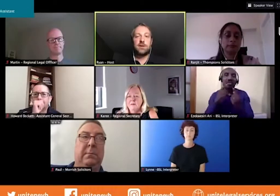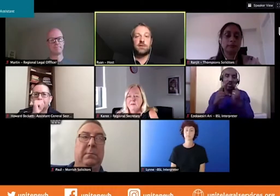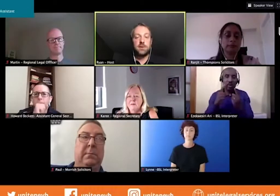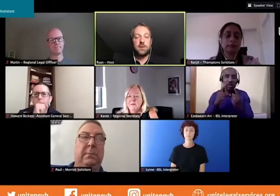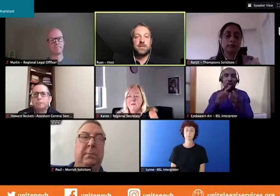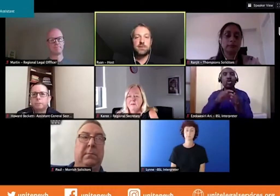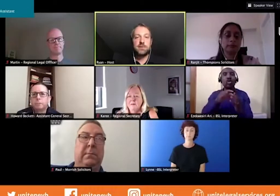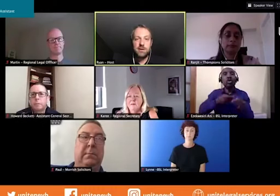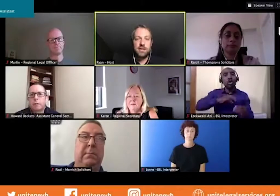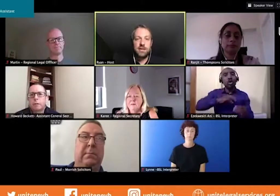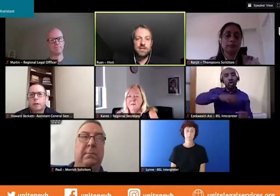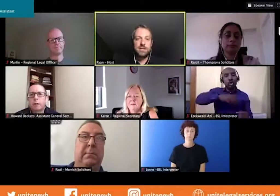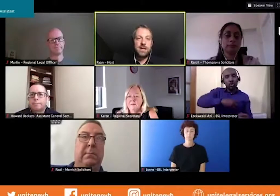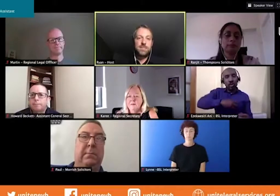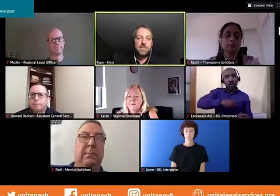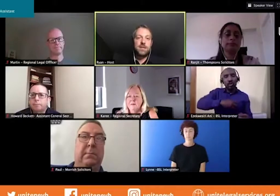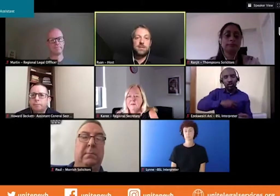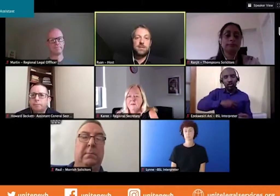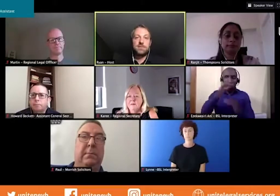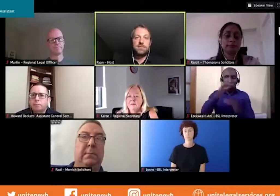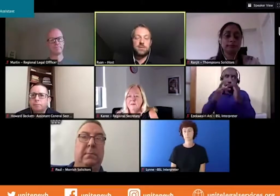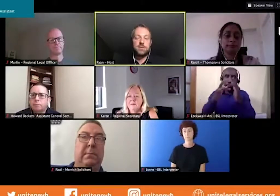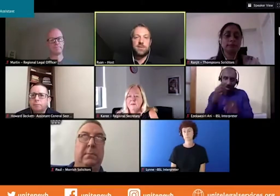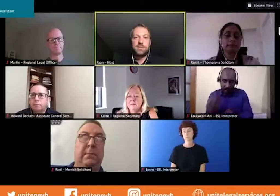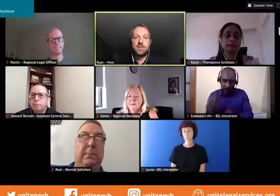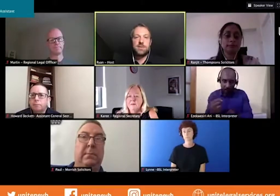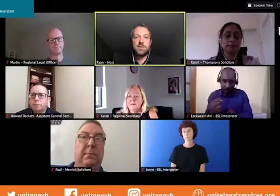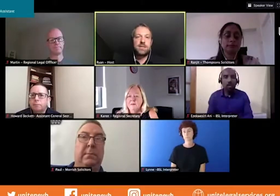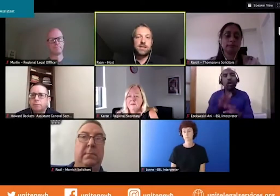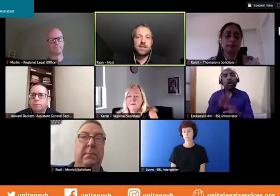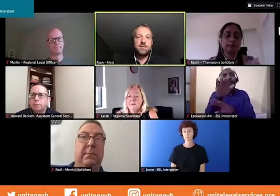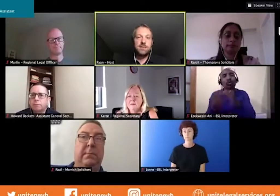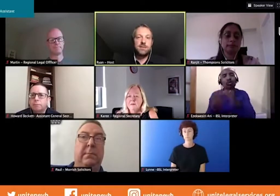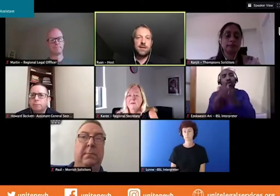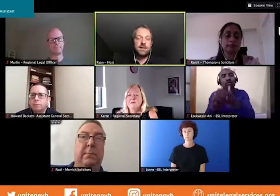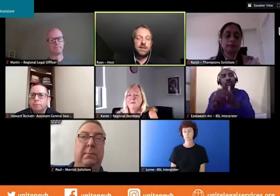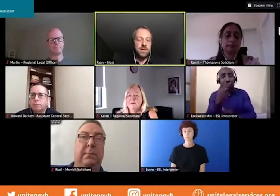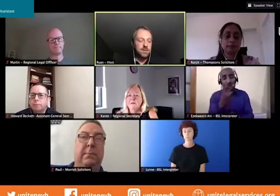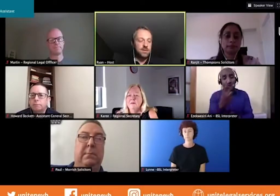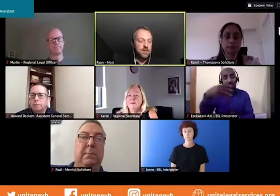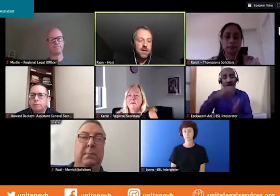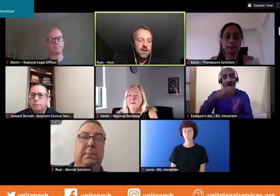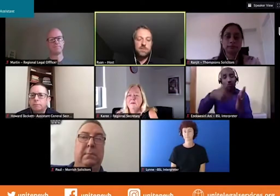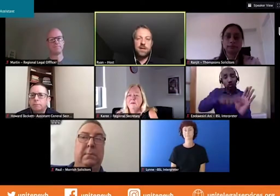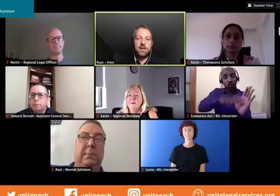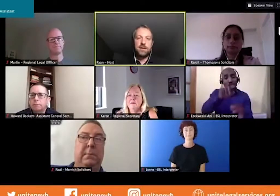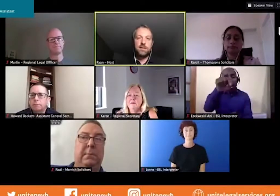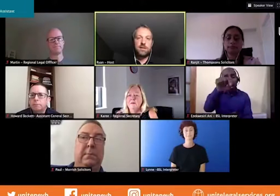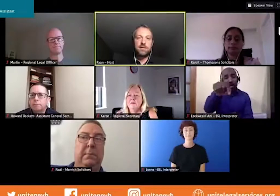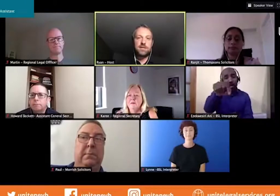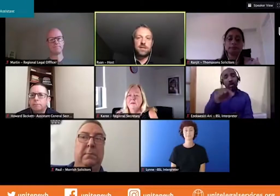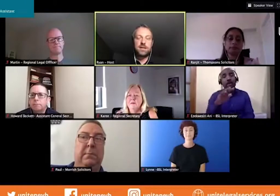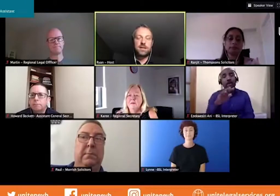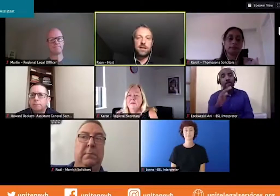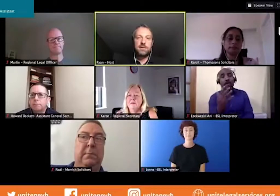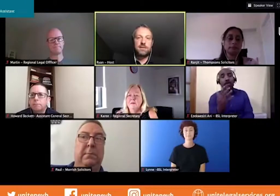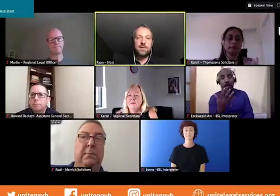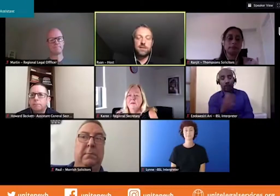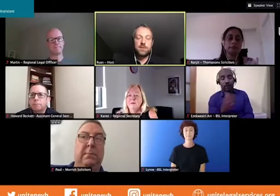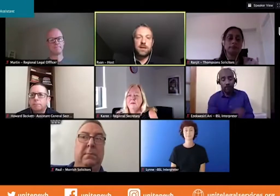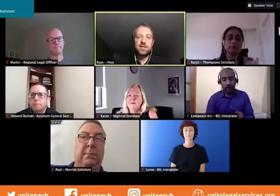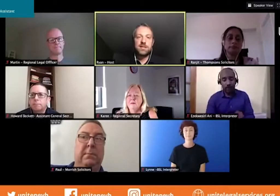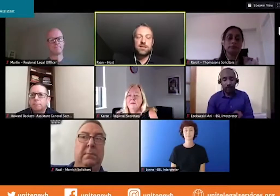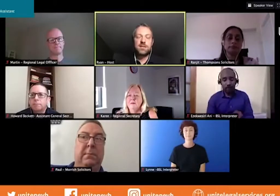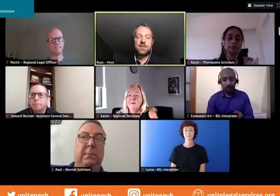unitetheunion.org/coronavirus. In terms of future events, on the 29th of July at 5 o'clock, we are hosting a Facebook Live session, and that is going